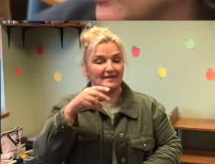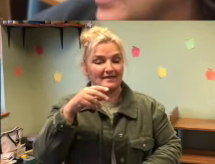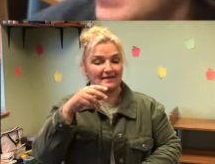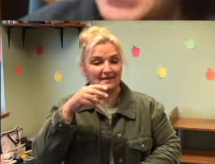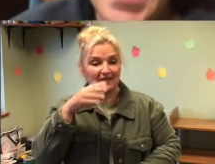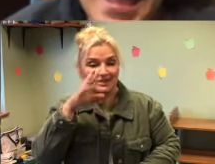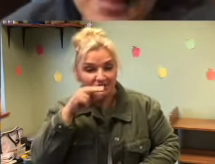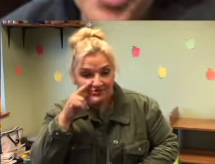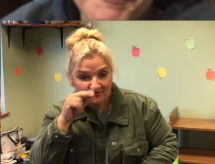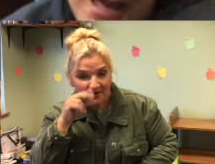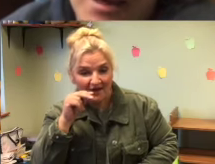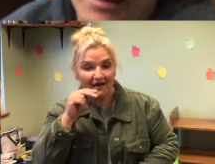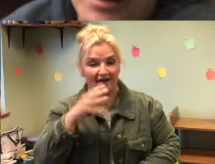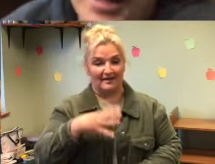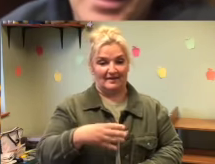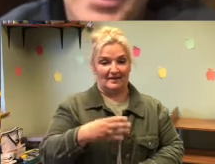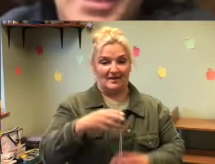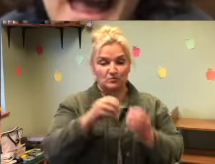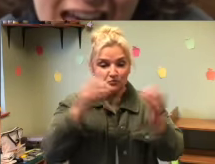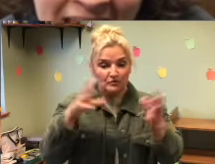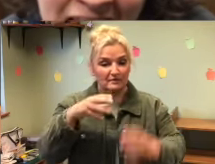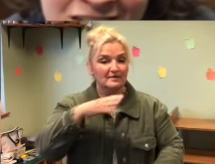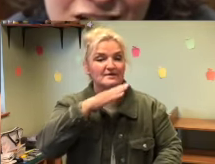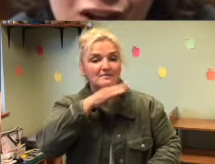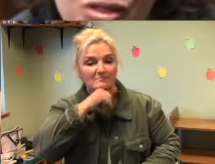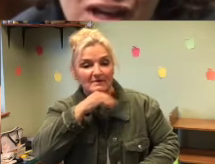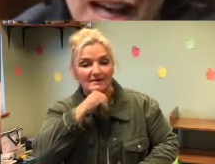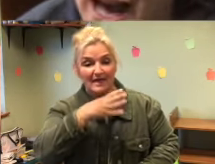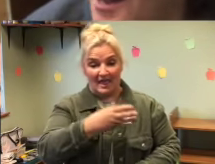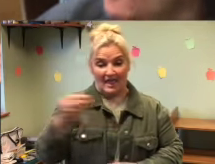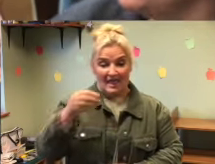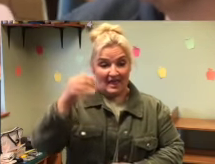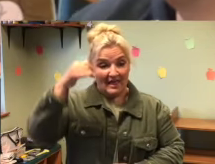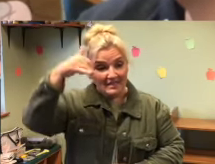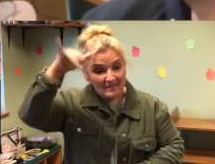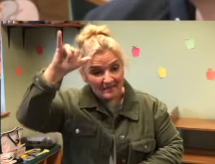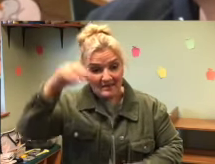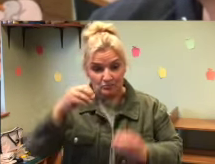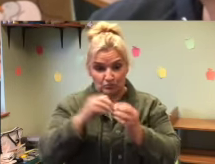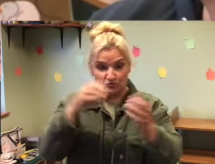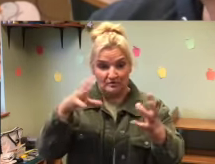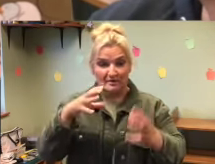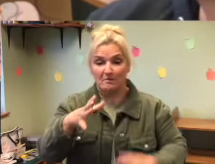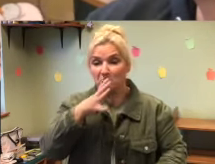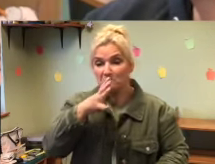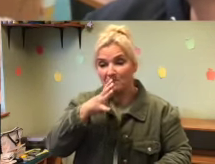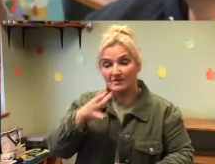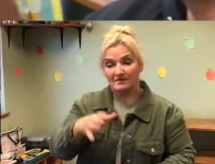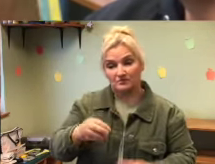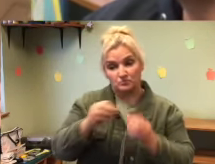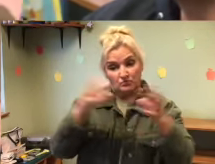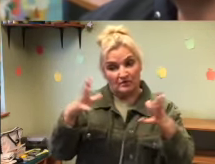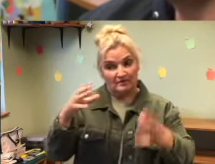duck and the pig and the cow.